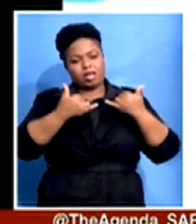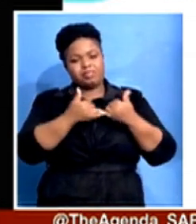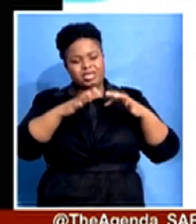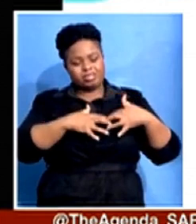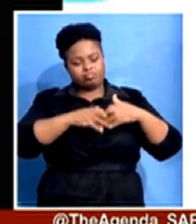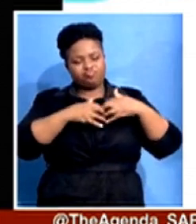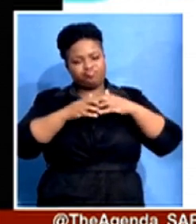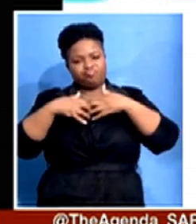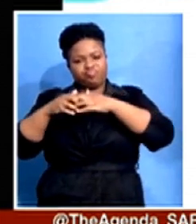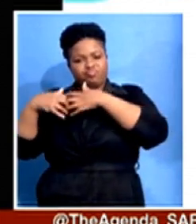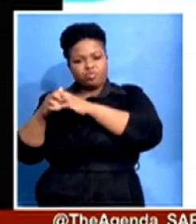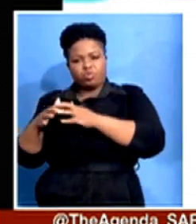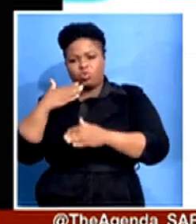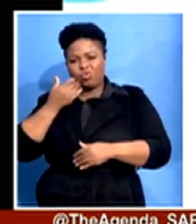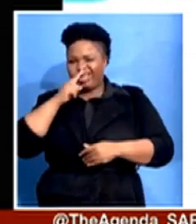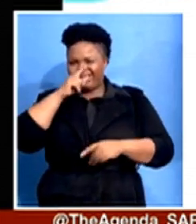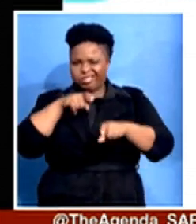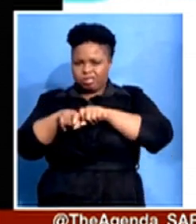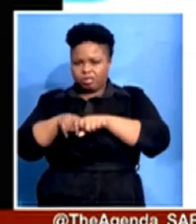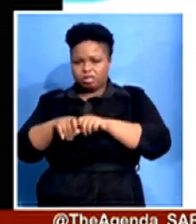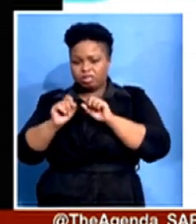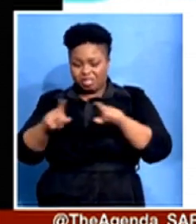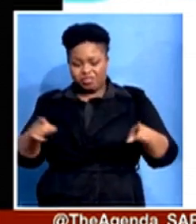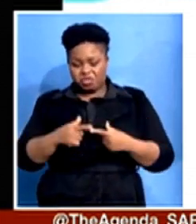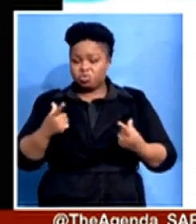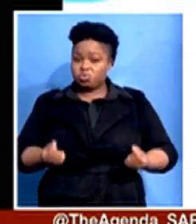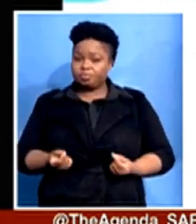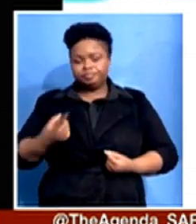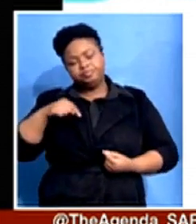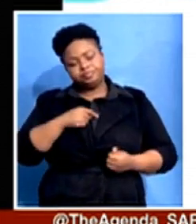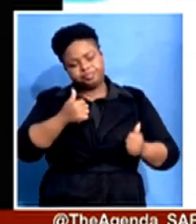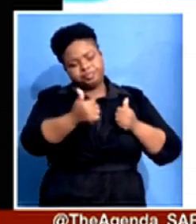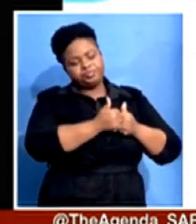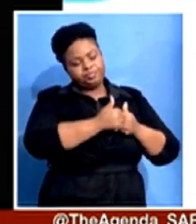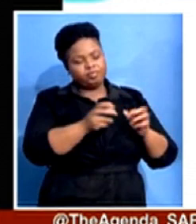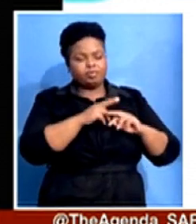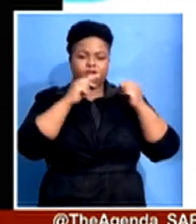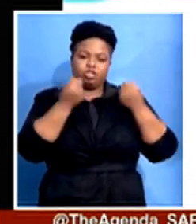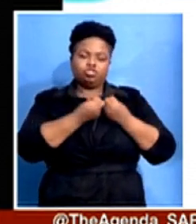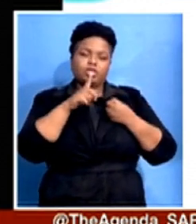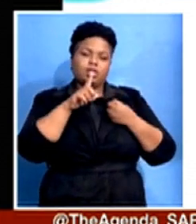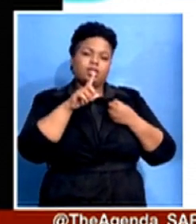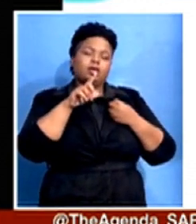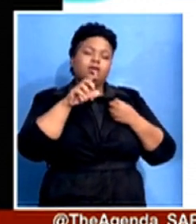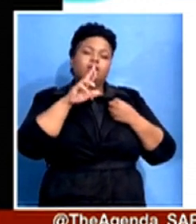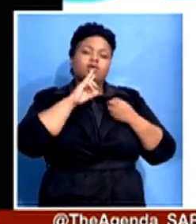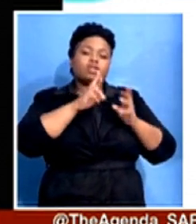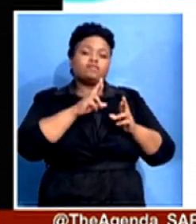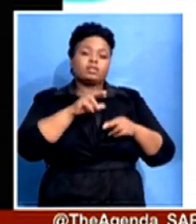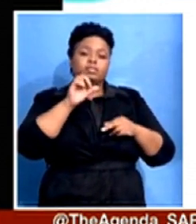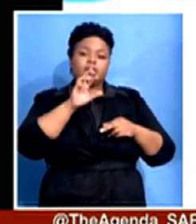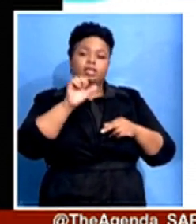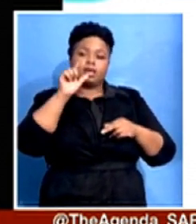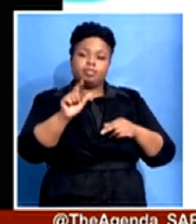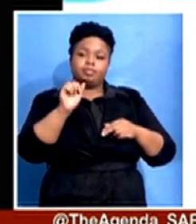tests. We worked very closely with the National Reference Lab, being the NHLS, to ensure that we validate these tests. And I